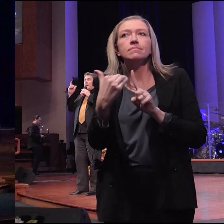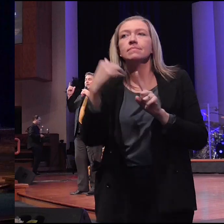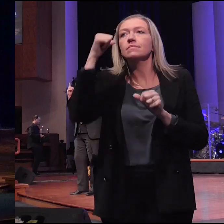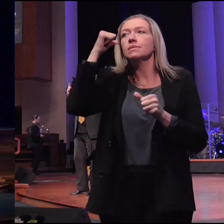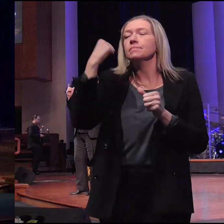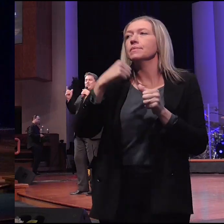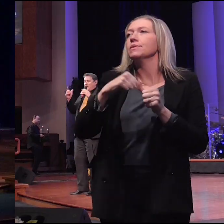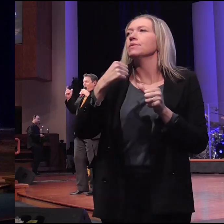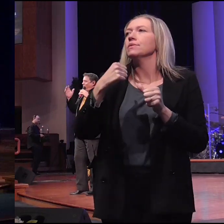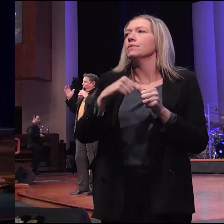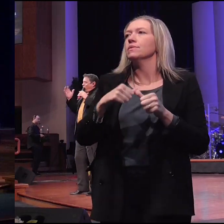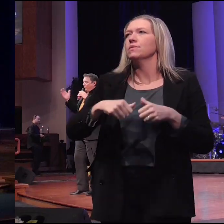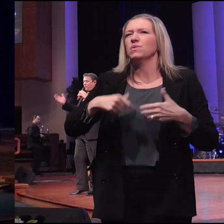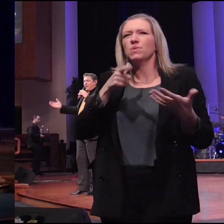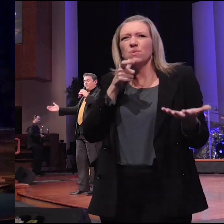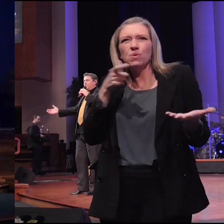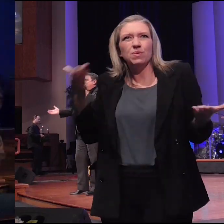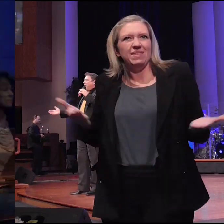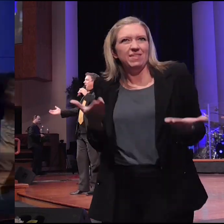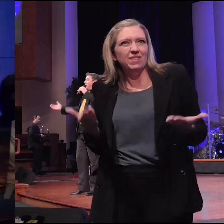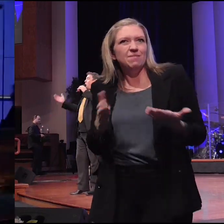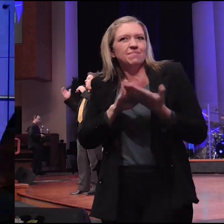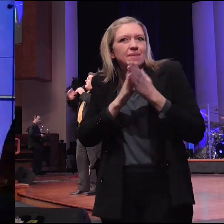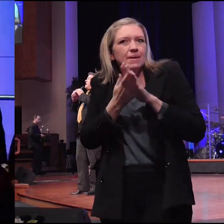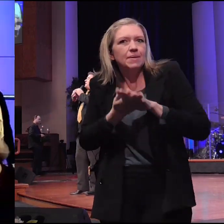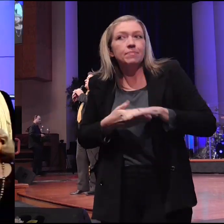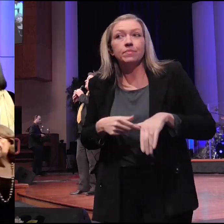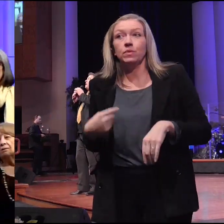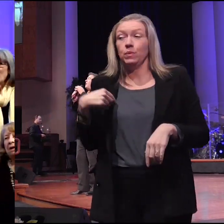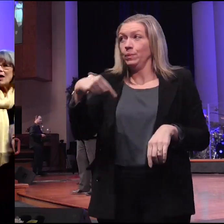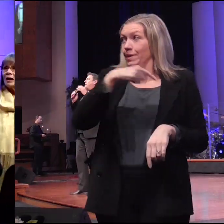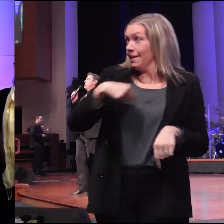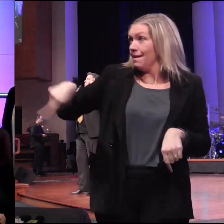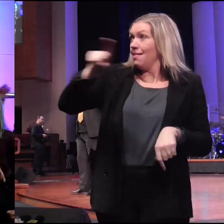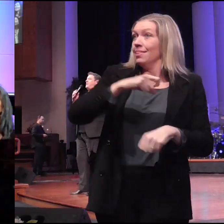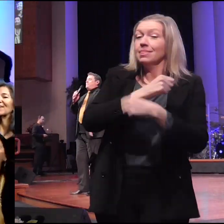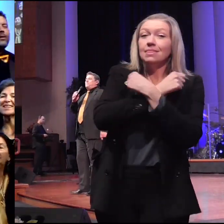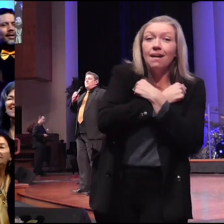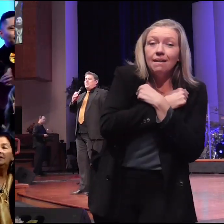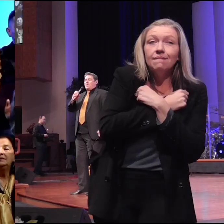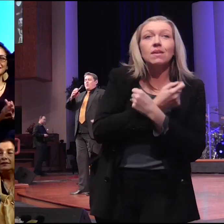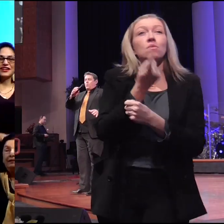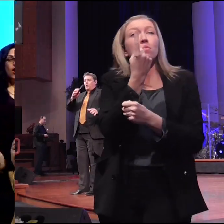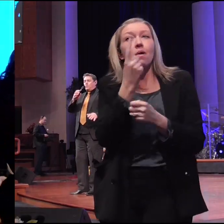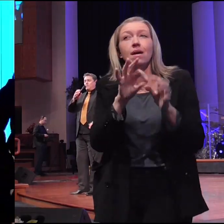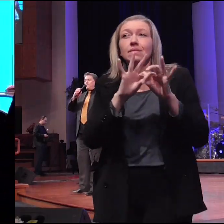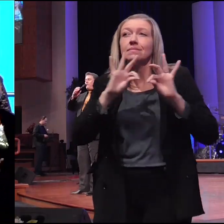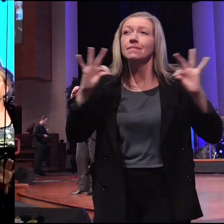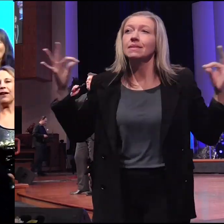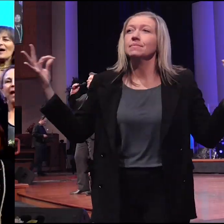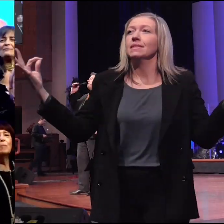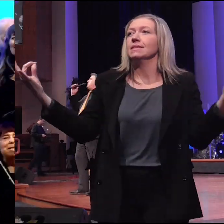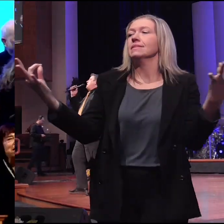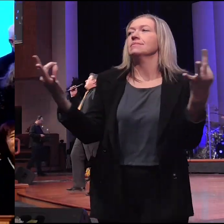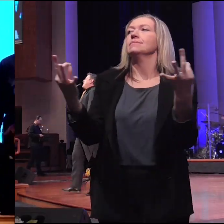be reminded of who we've come to be. We are love, we are one.